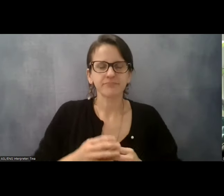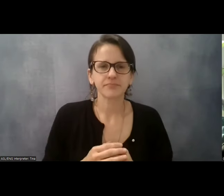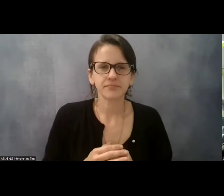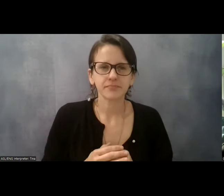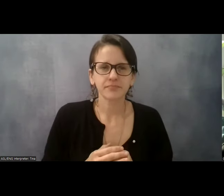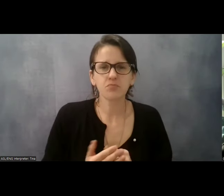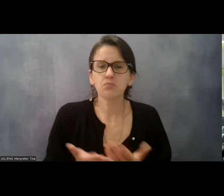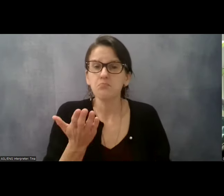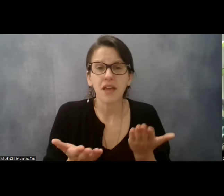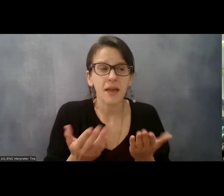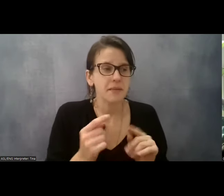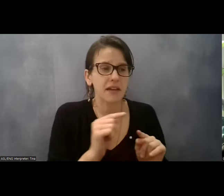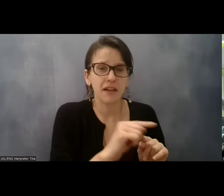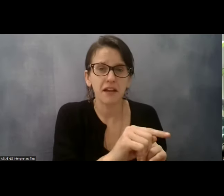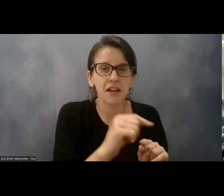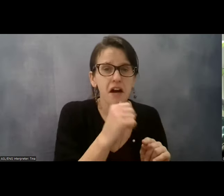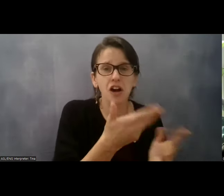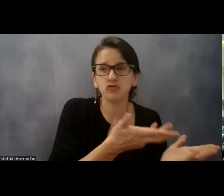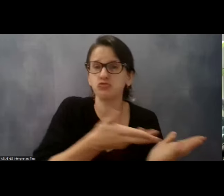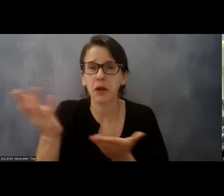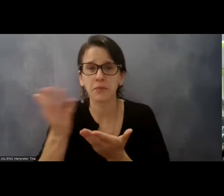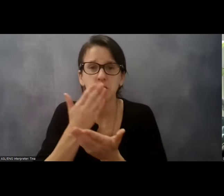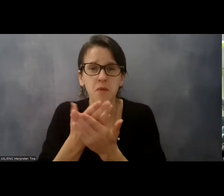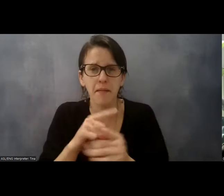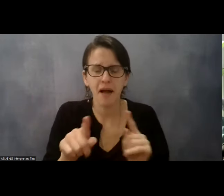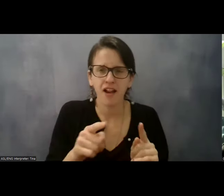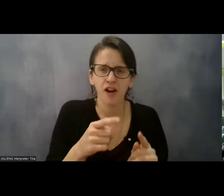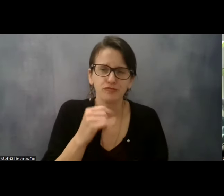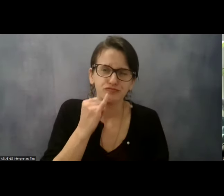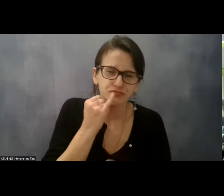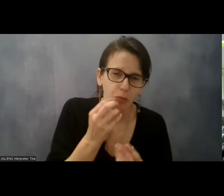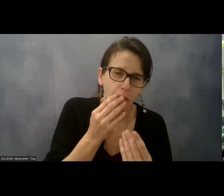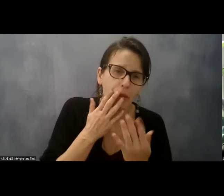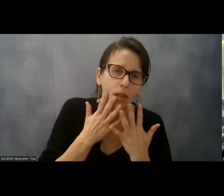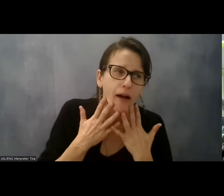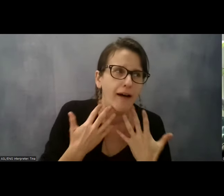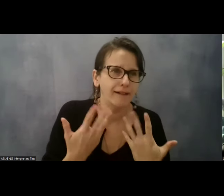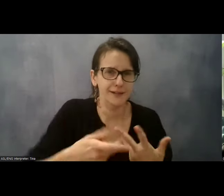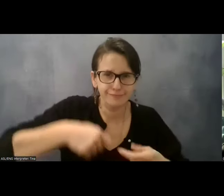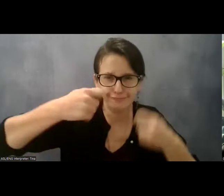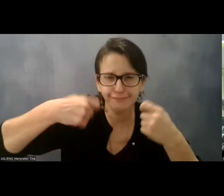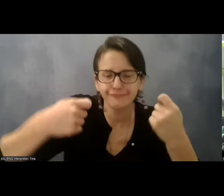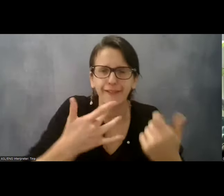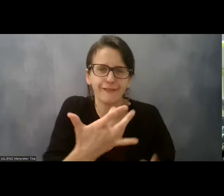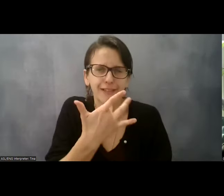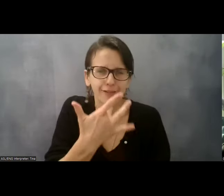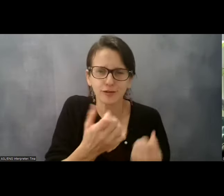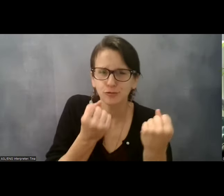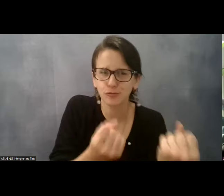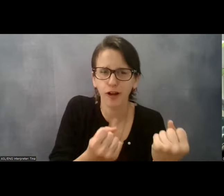fact, they may be sweeter and juicier and have more flavor. You can grow exactly what you love. So there's an